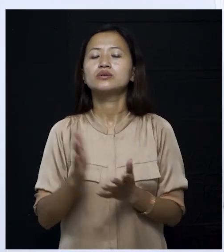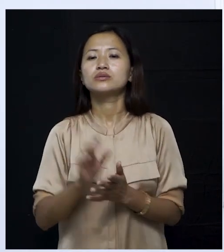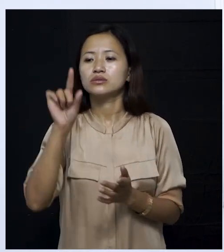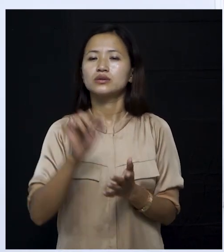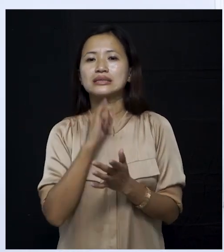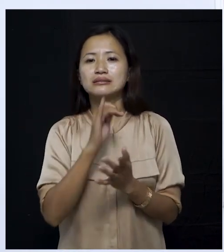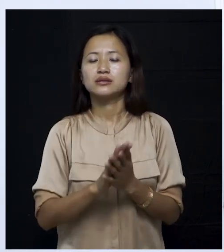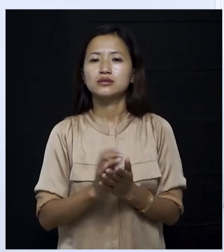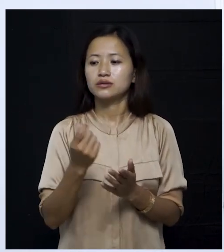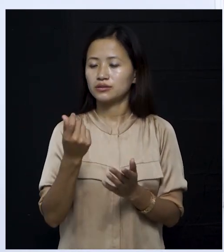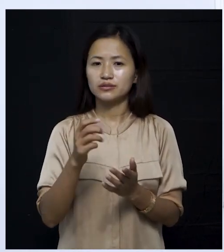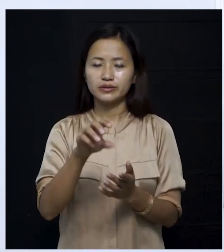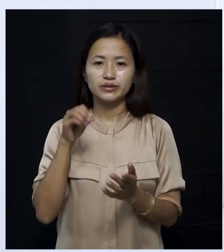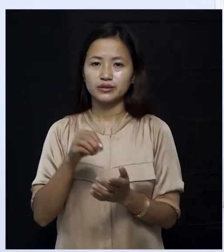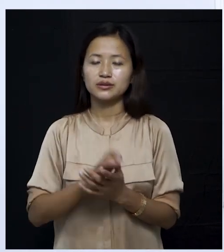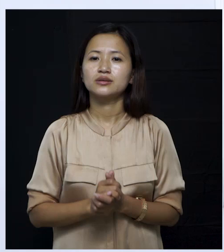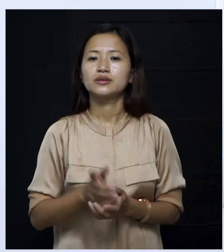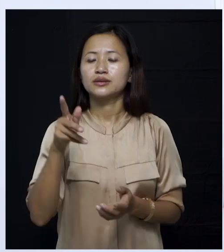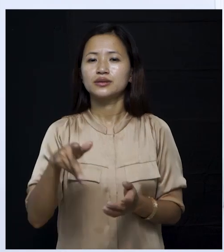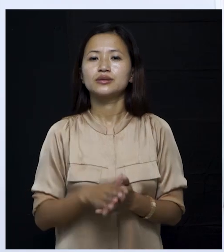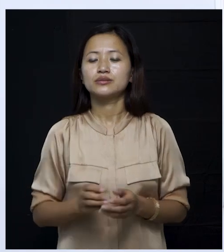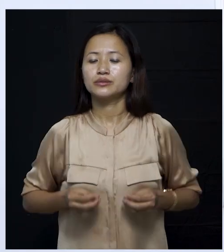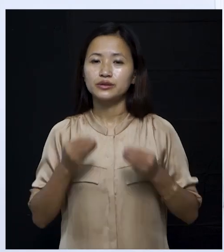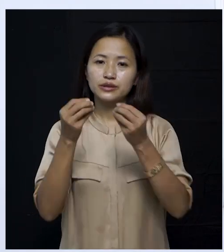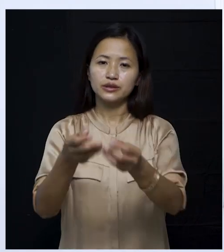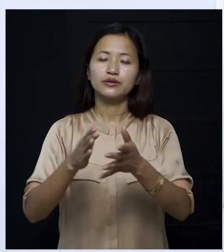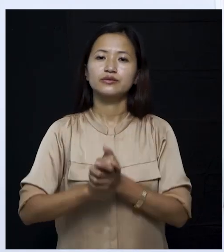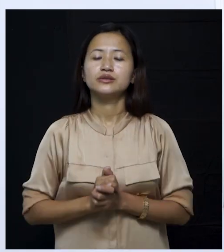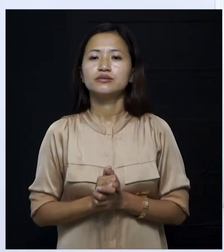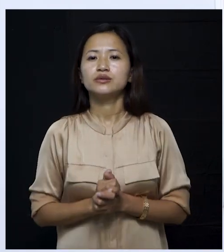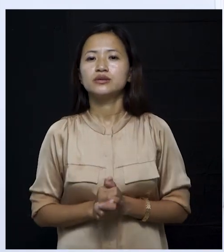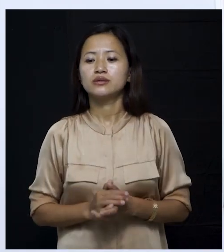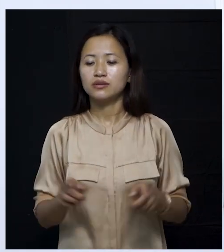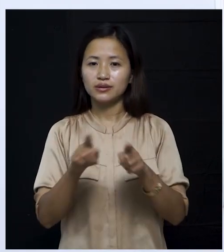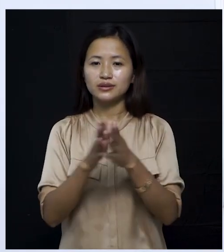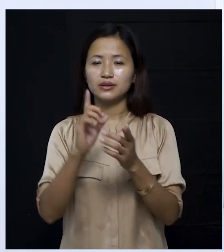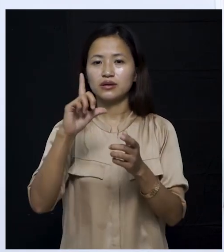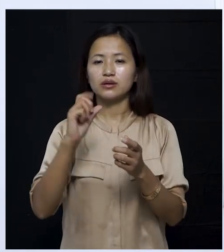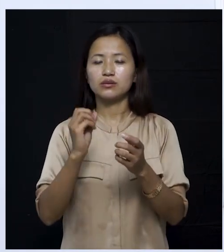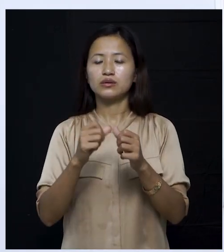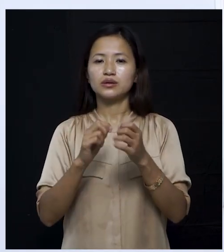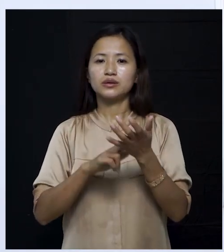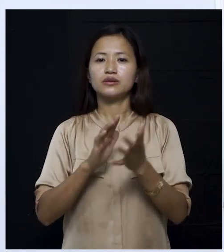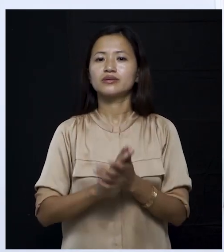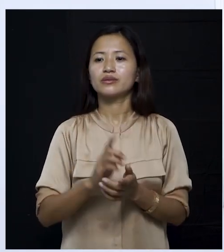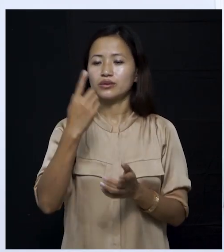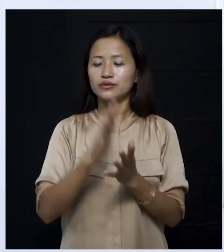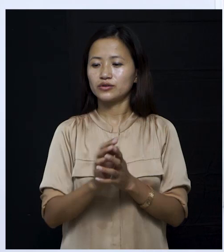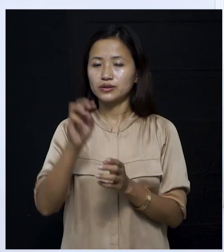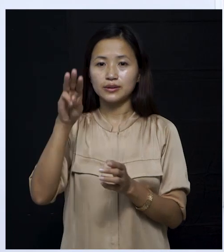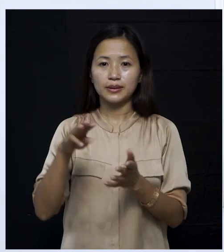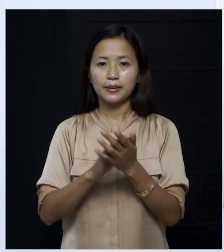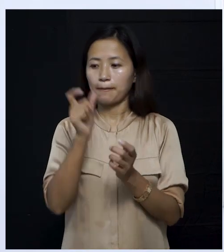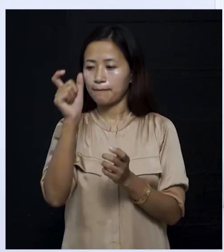the money that they have collected, it will be given. Okay, it will be given as a loan to one of its member,